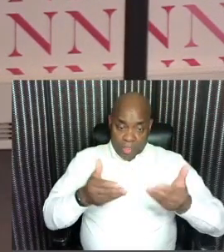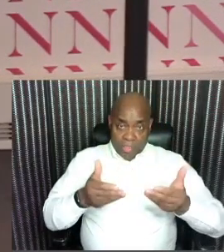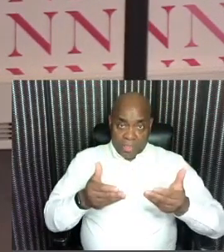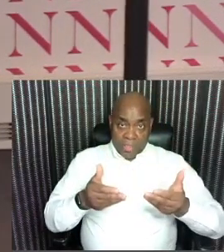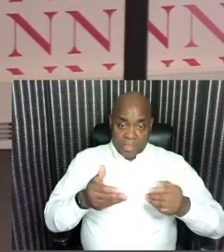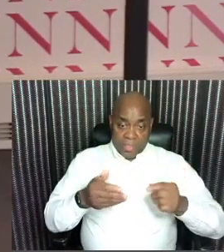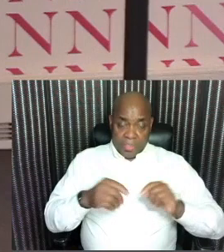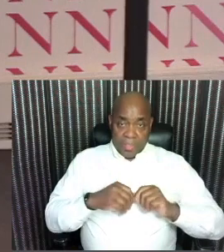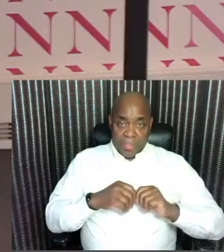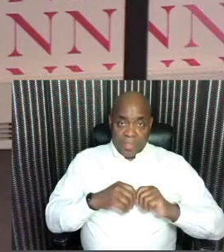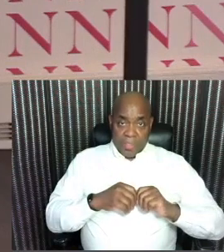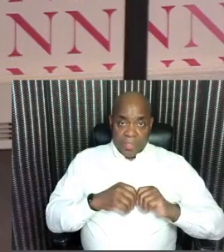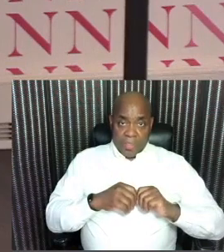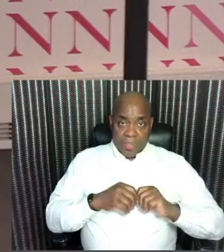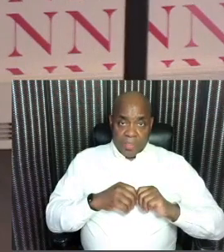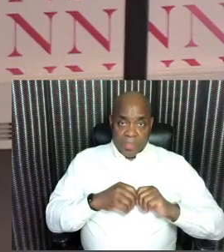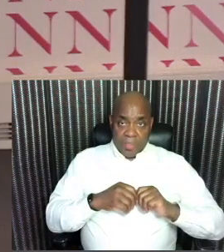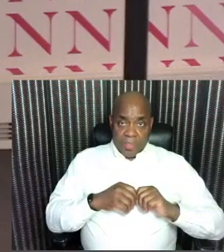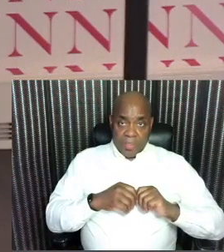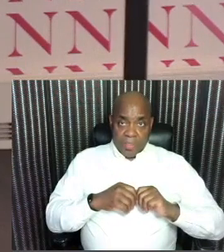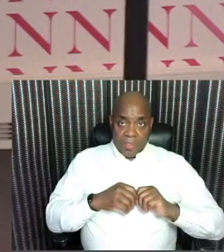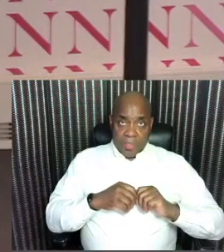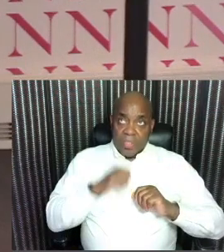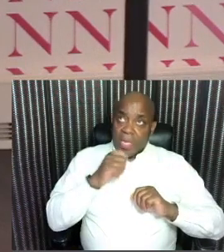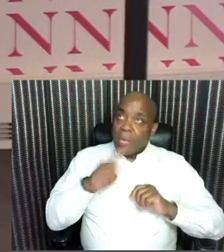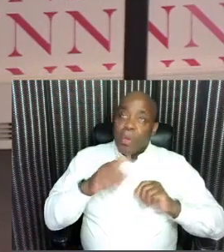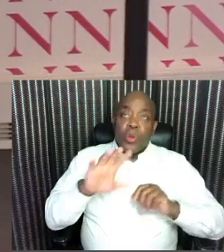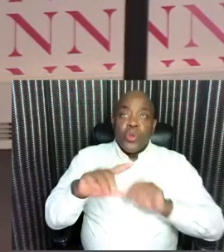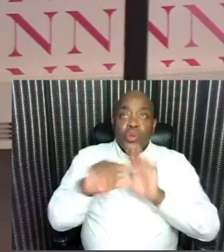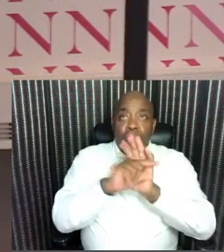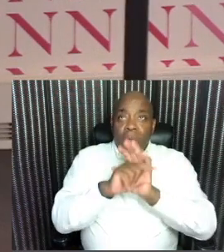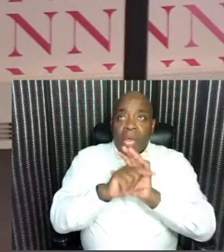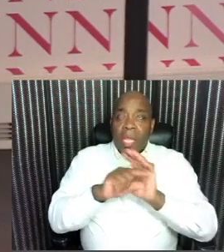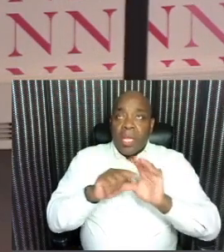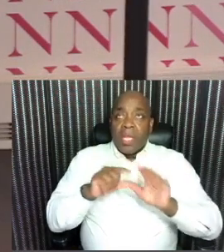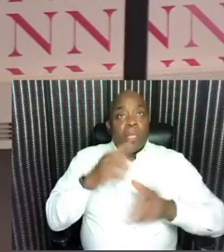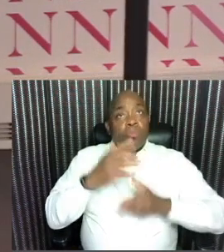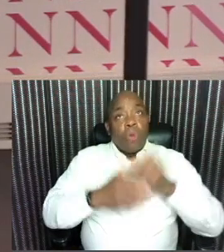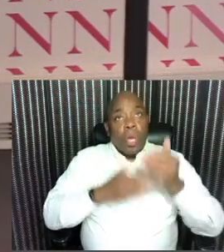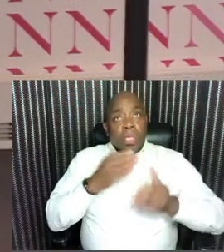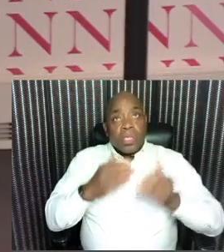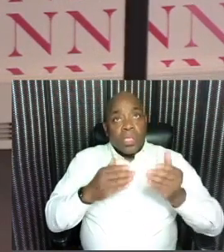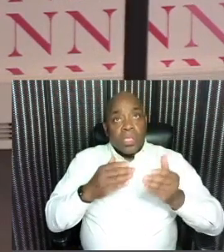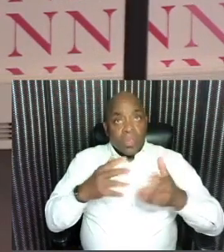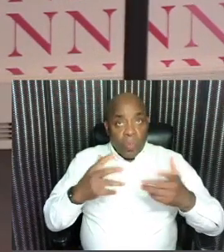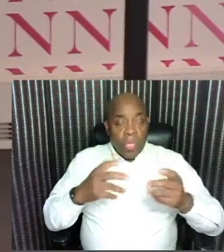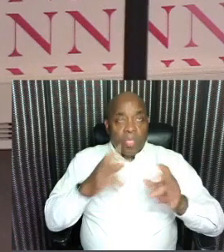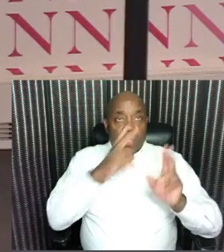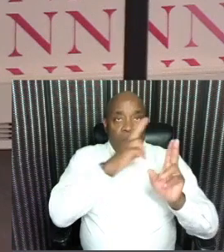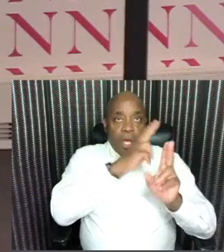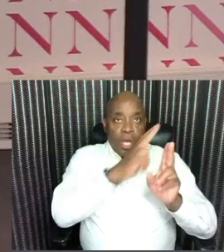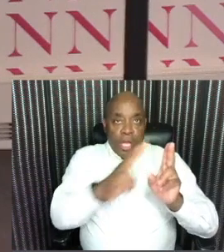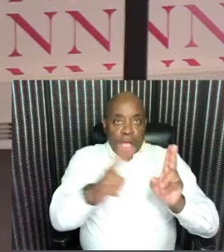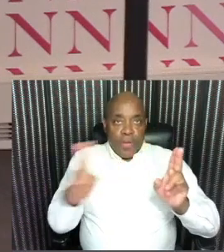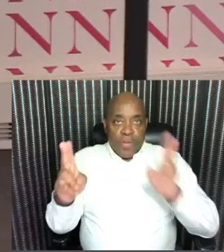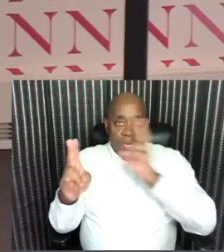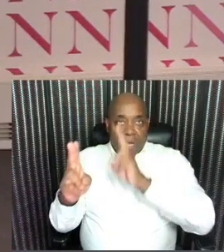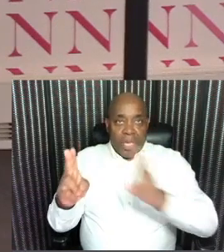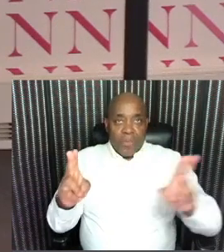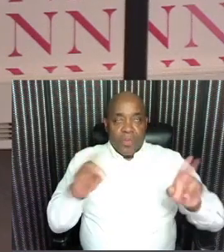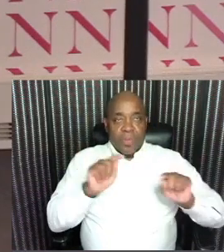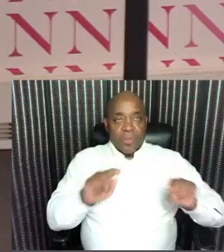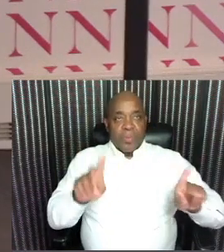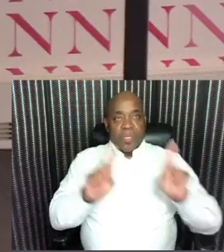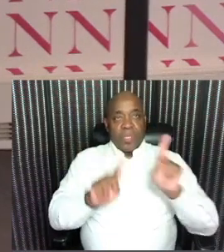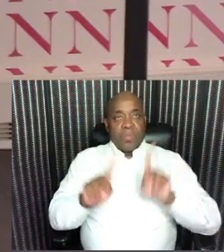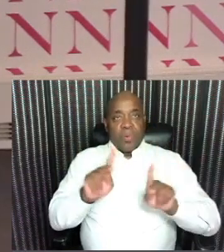the process isn't about your grade. The process is about, like, sort of, like, honoring these people's thing. And, like, don't worry about your grade.